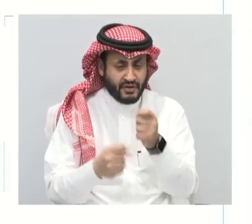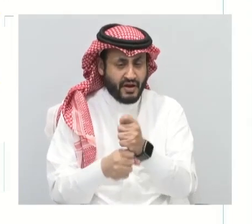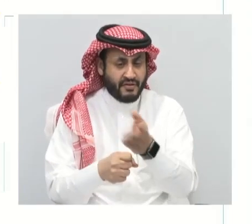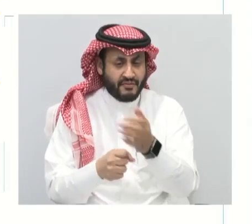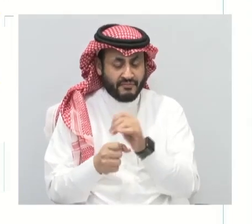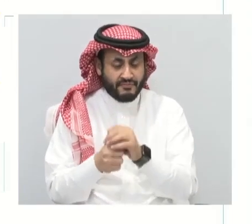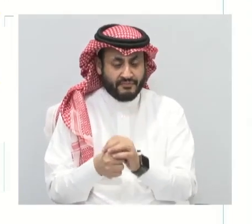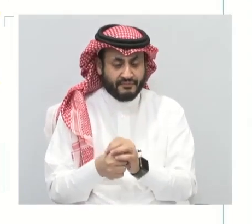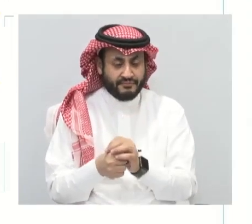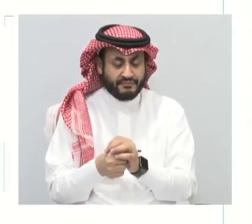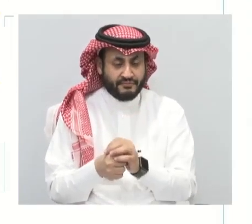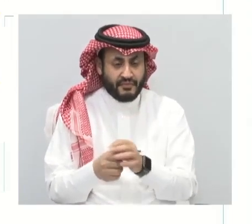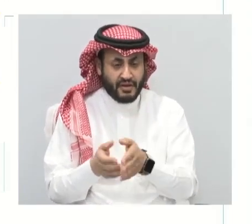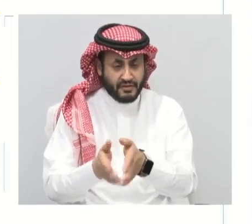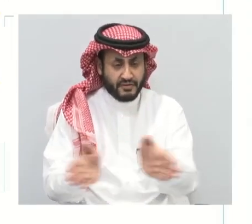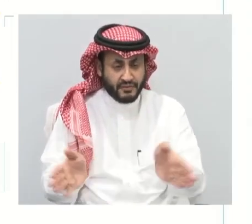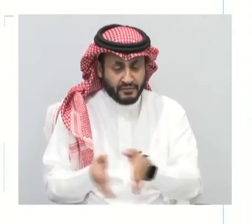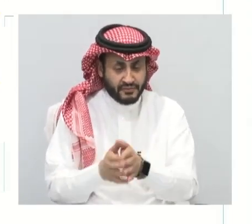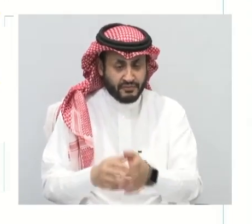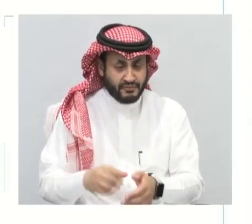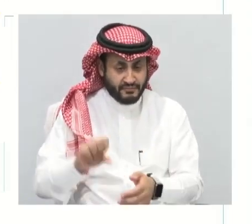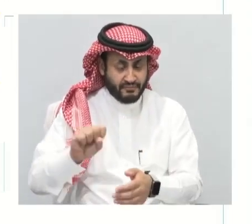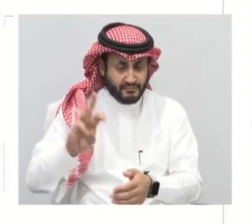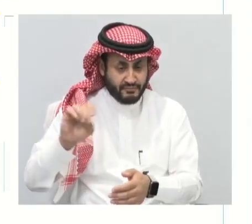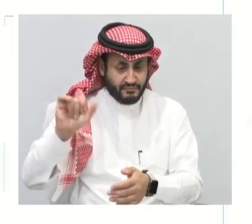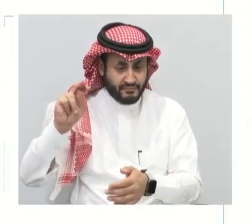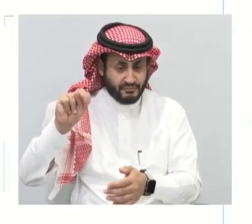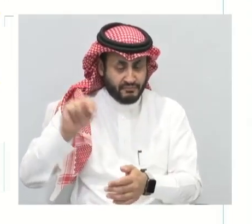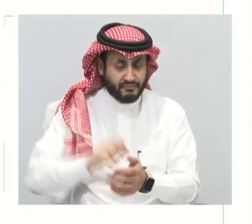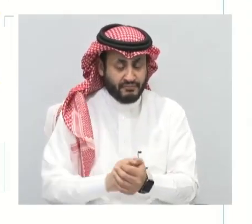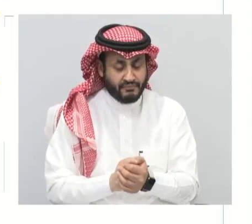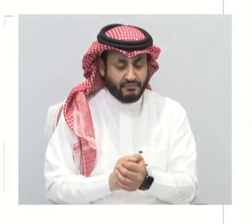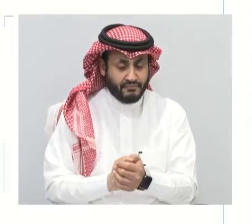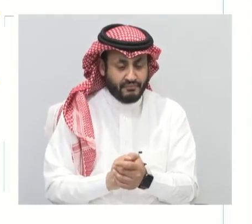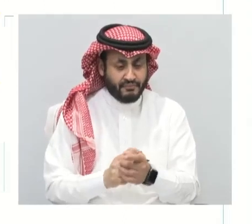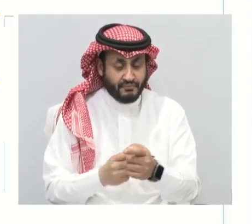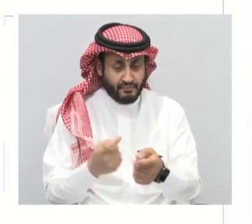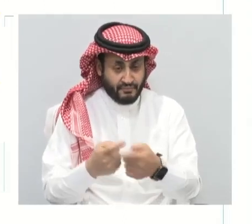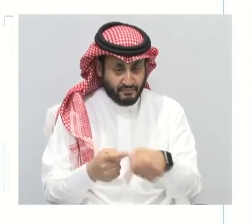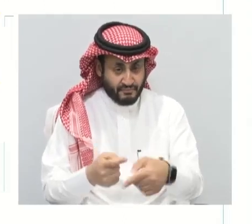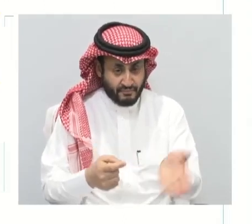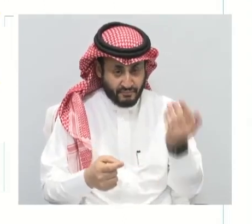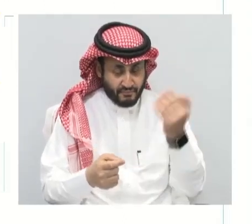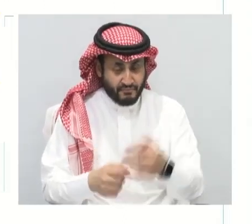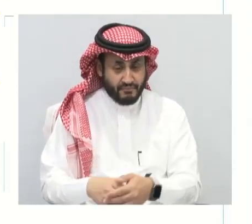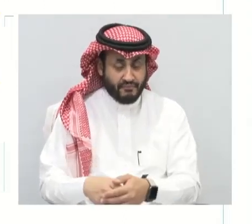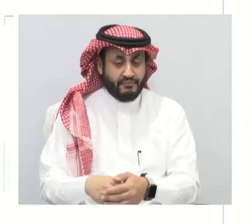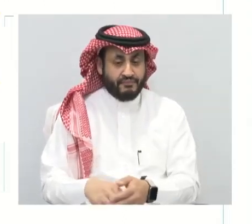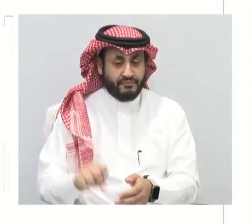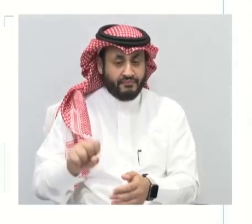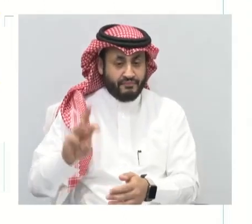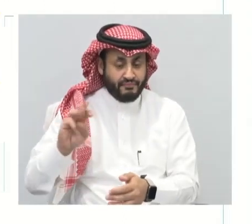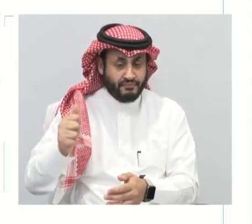on that is number 46, the verb swim. And we told you that swim is in the present. In the past, we use it as